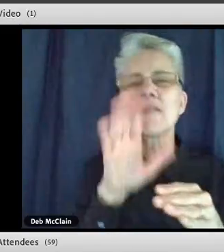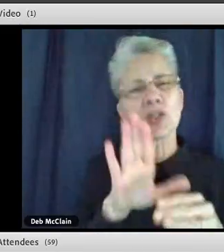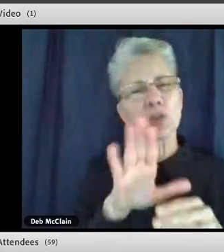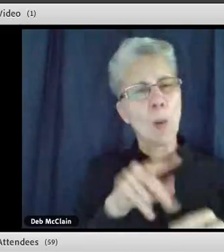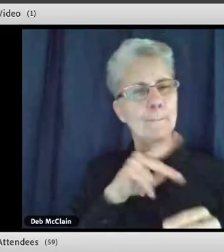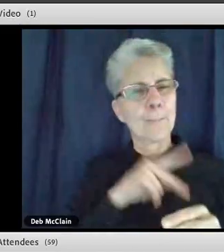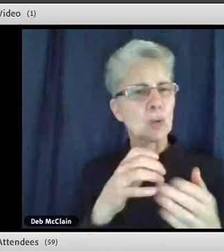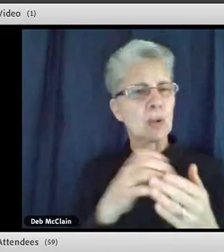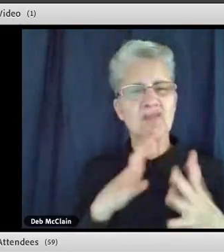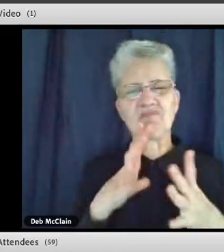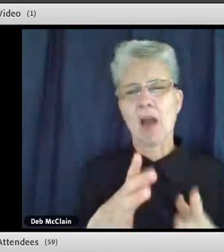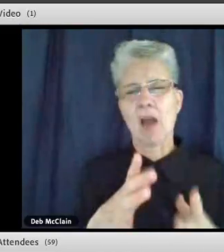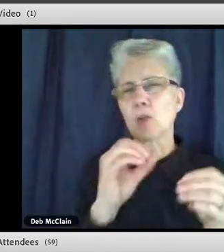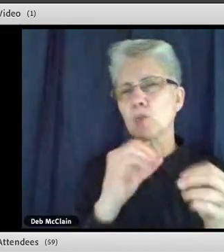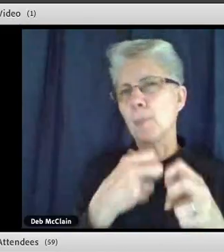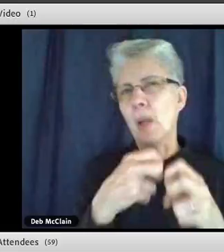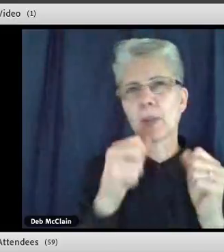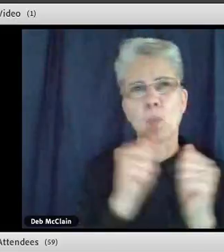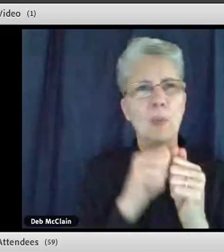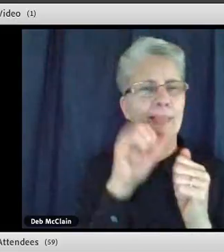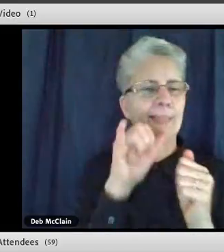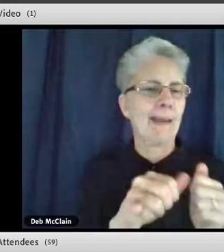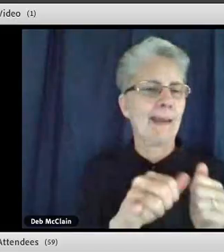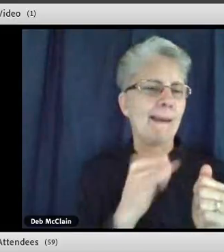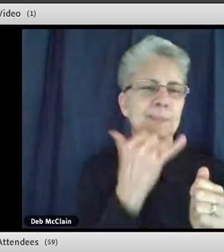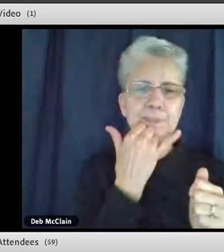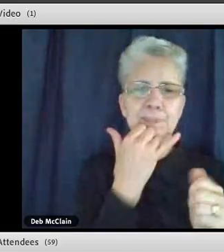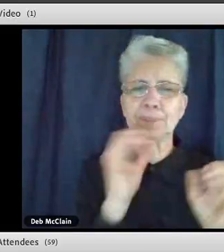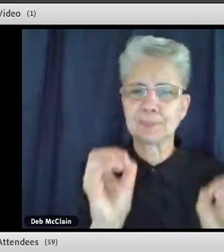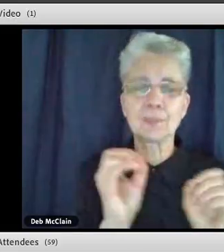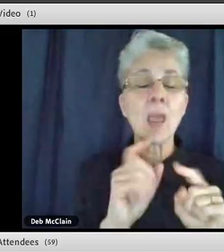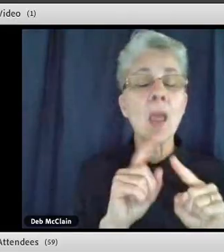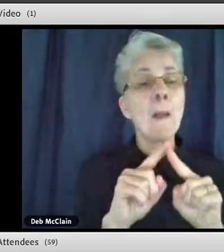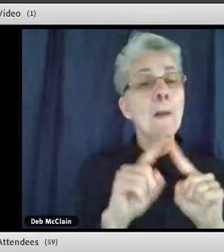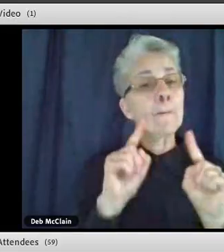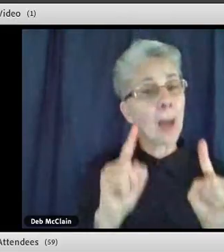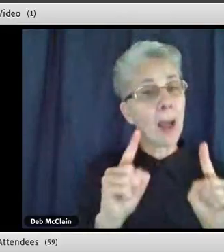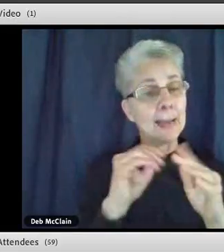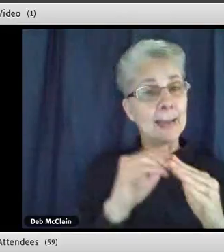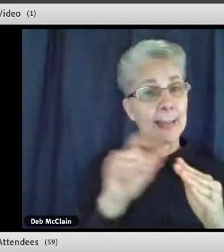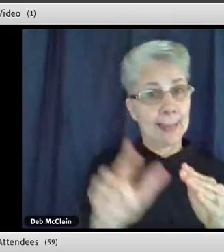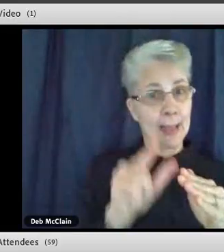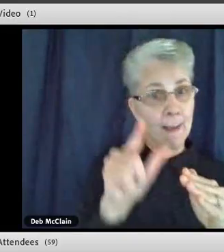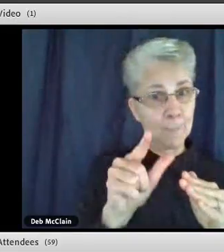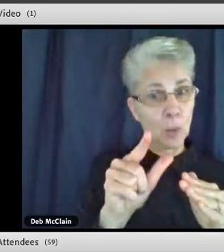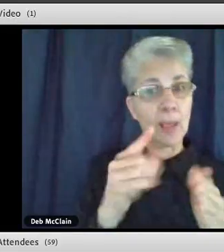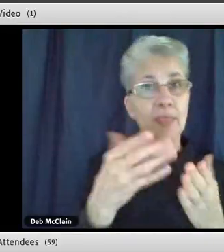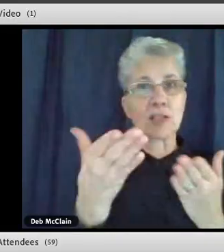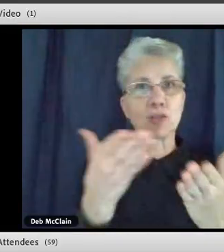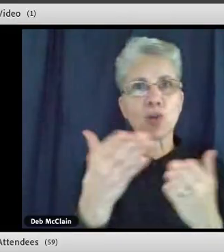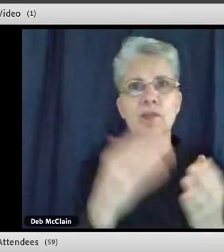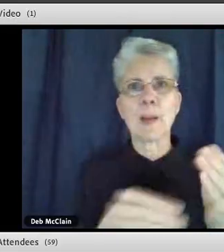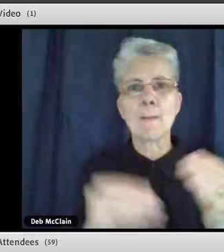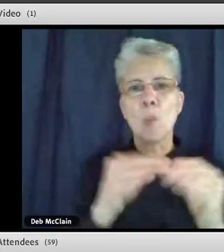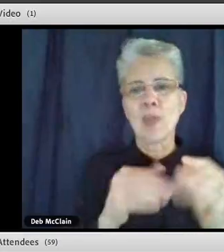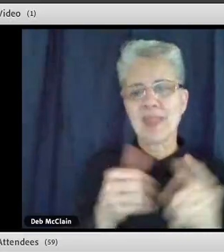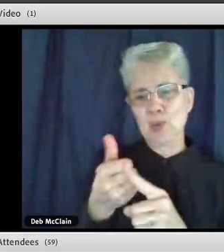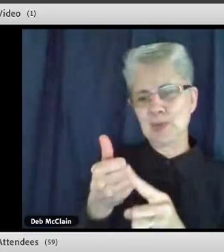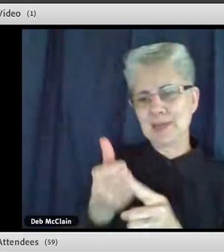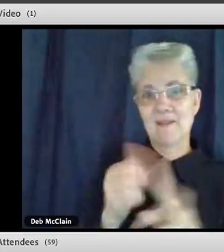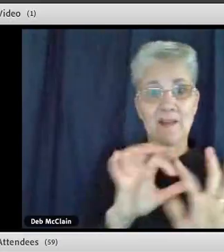fine. There's nothing inherently wrong with that. However, in a library that serves more than just you and your